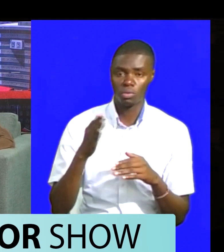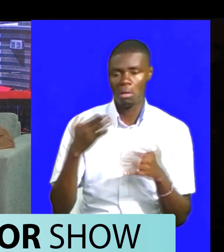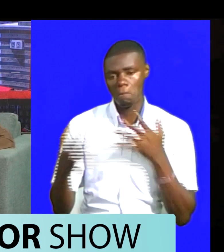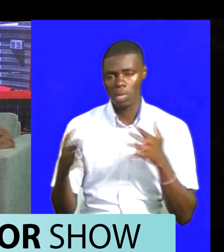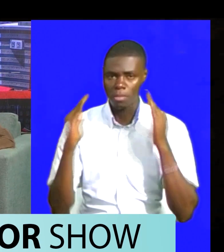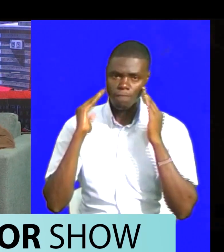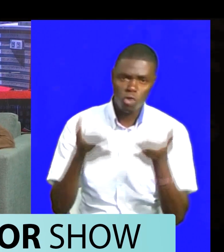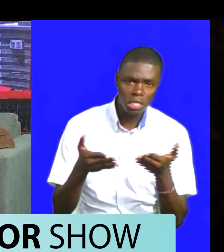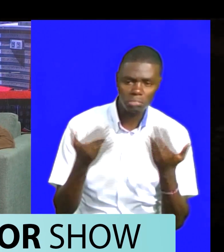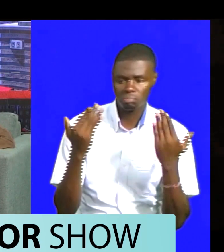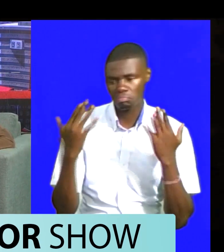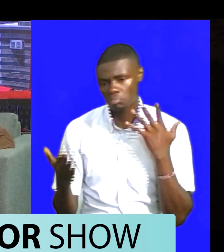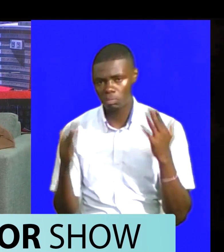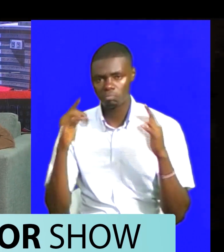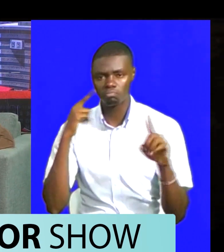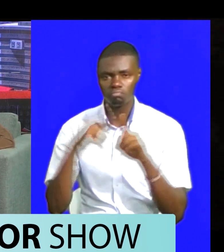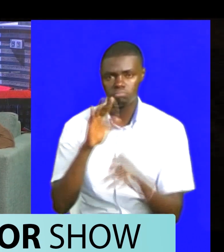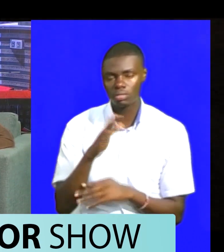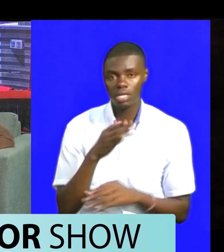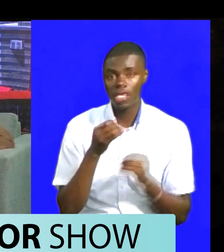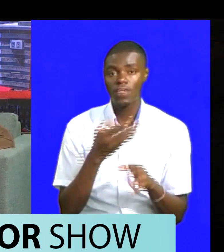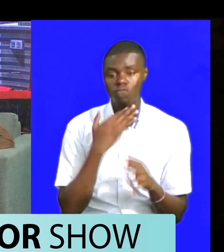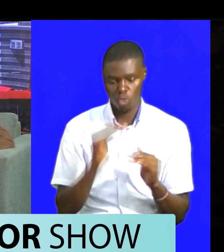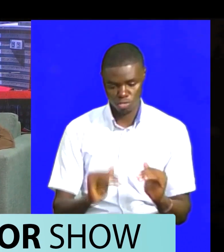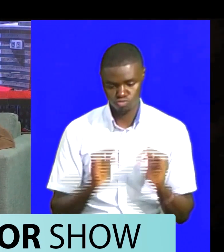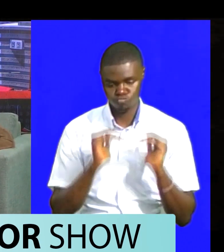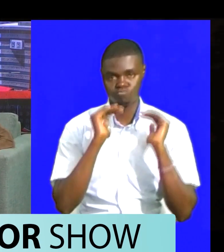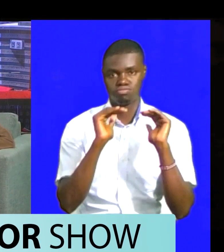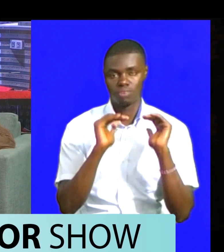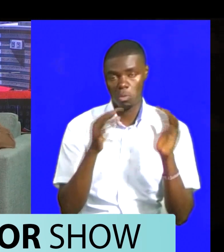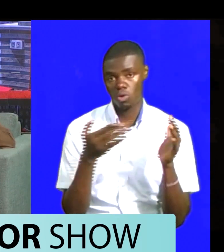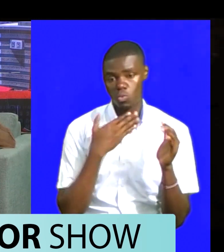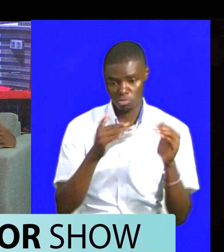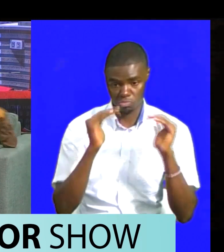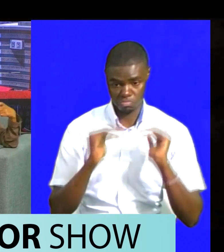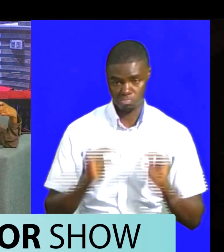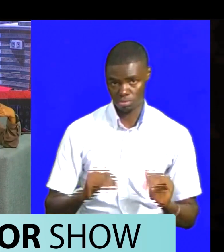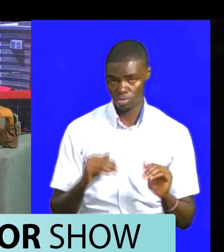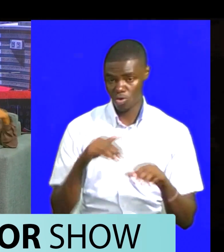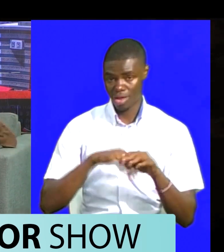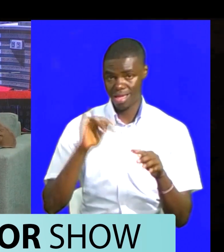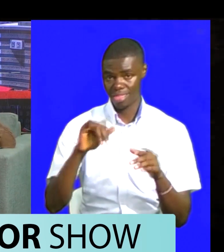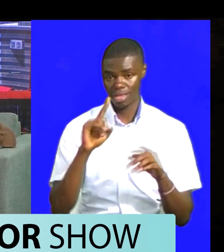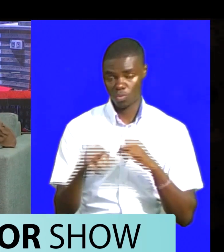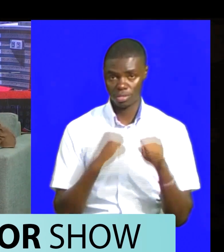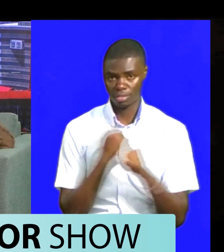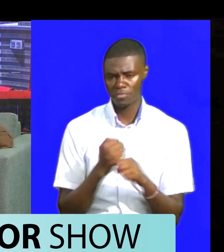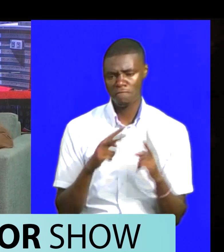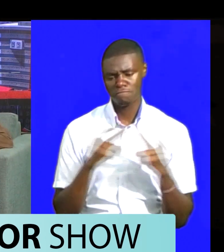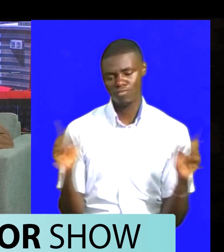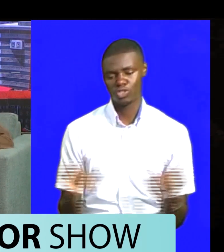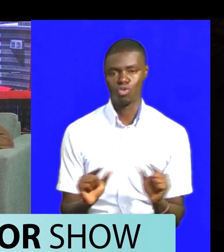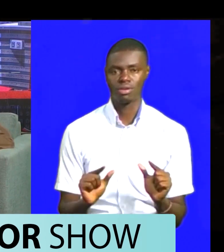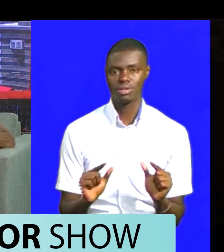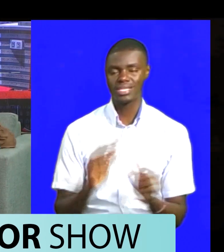your goals, if you want to take it a step higher. So within that year, and it's very very short,